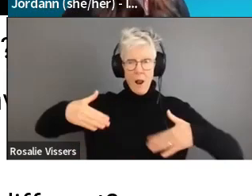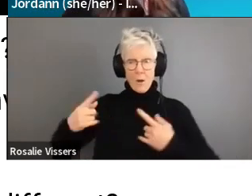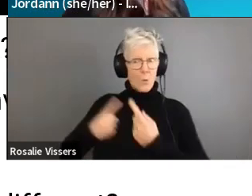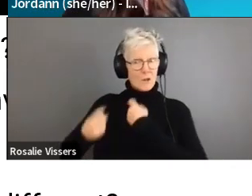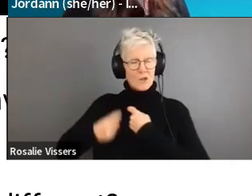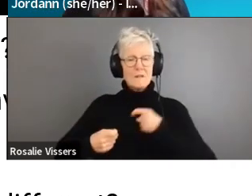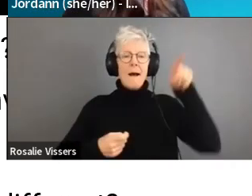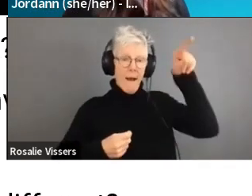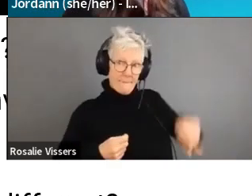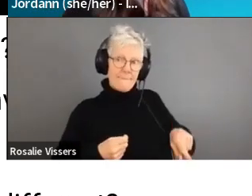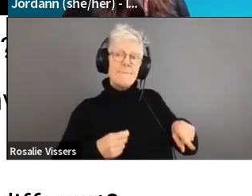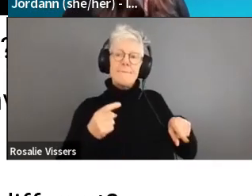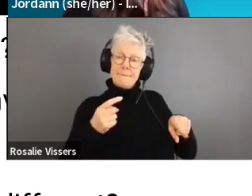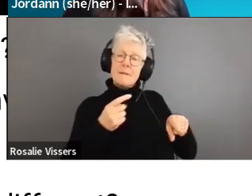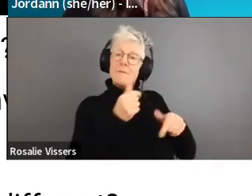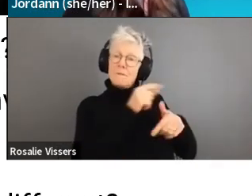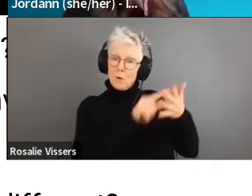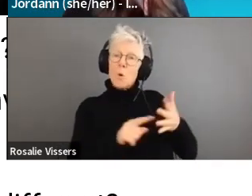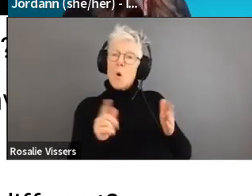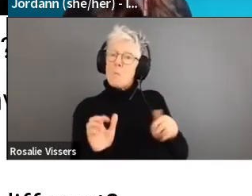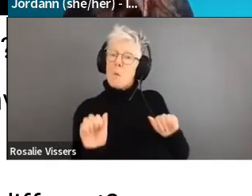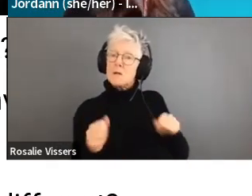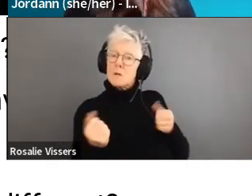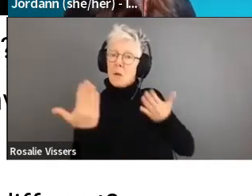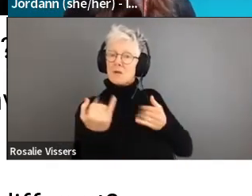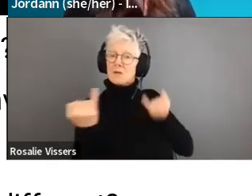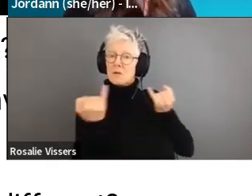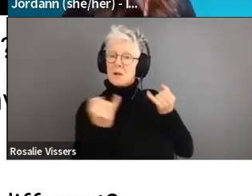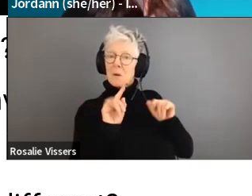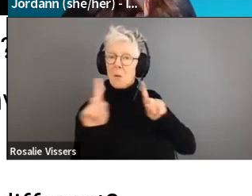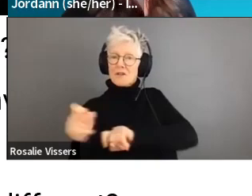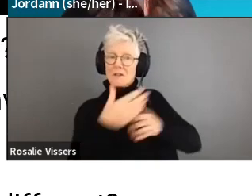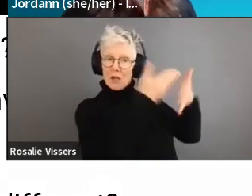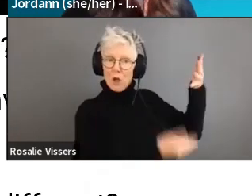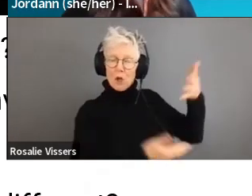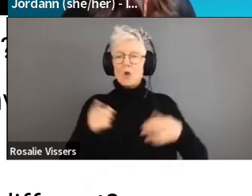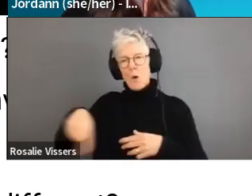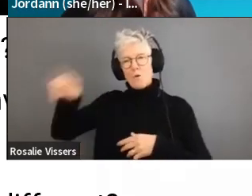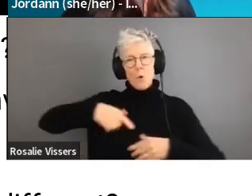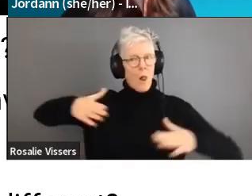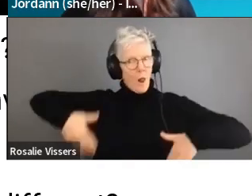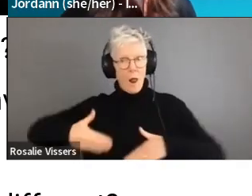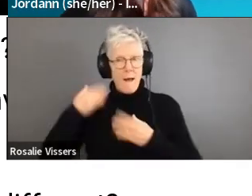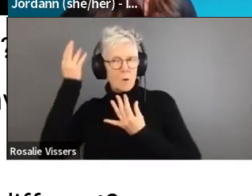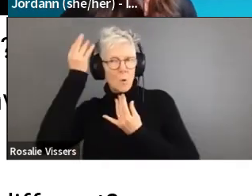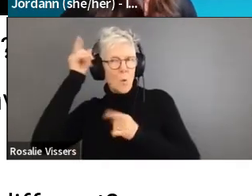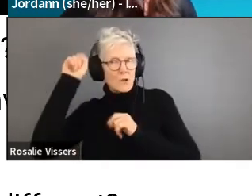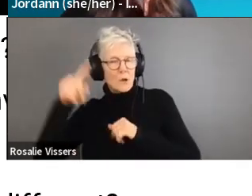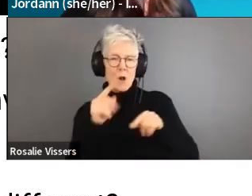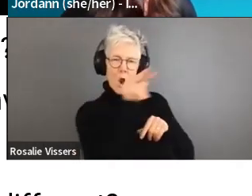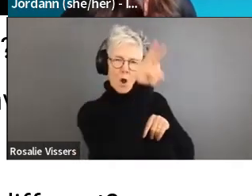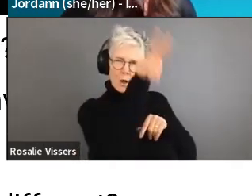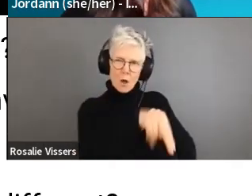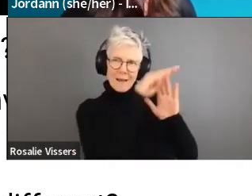I will keep the slide up for just a few minutes while Dr. Vibe starts talking, so you can get your questions percolating. But